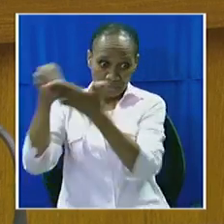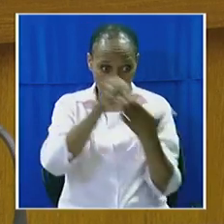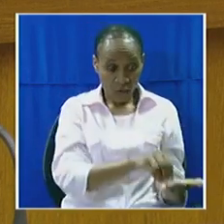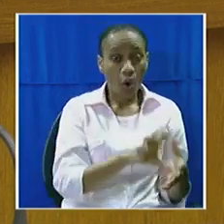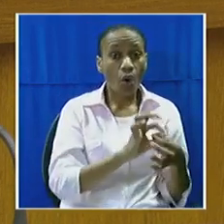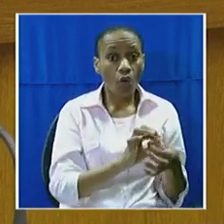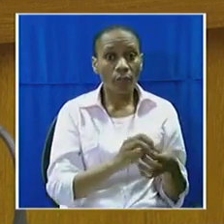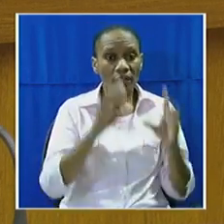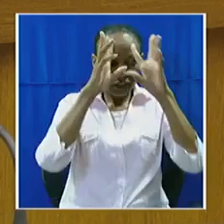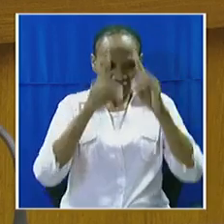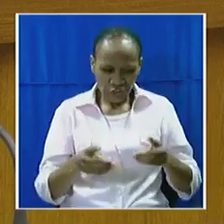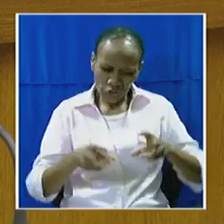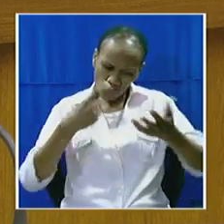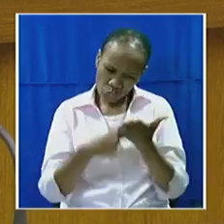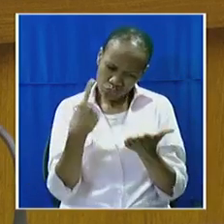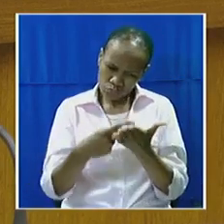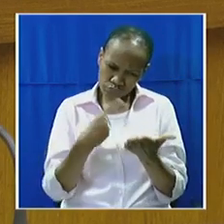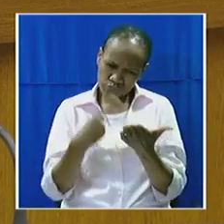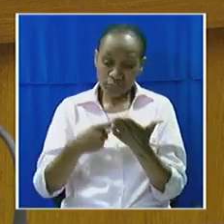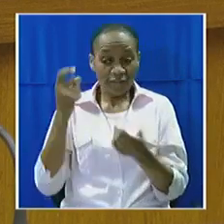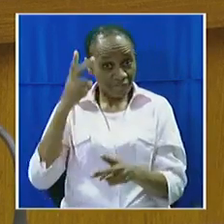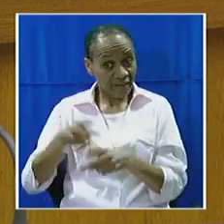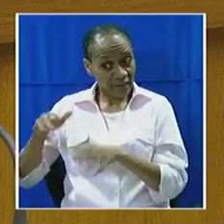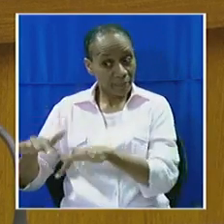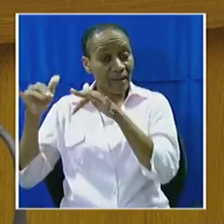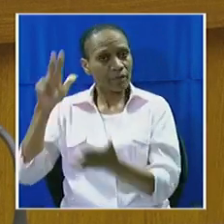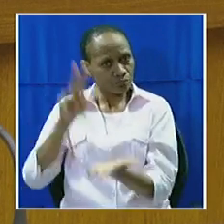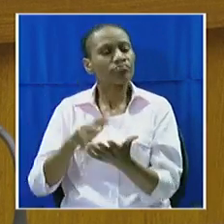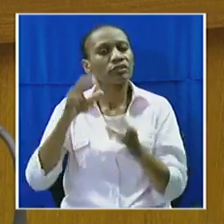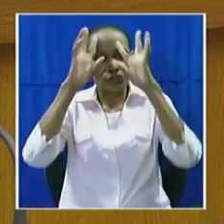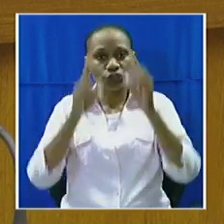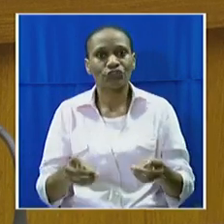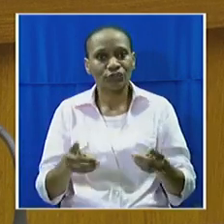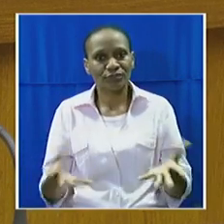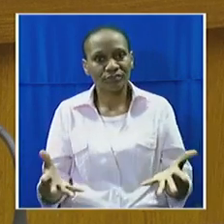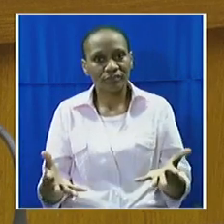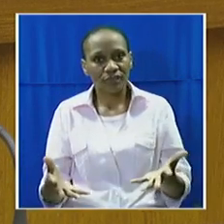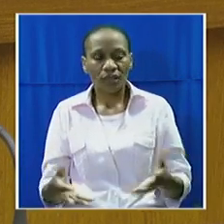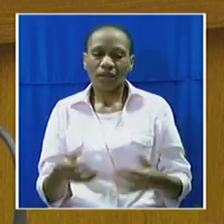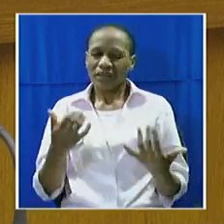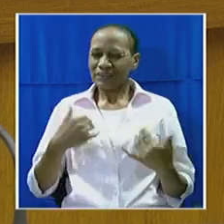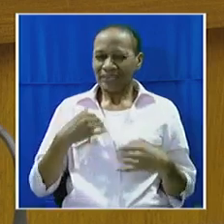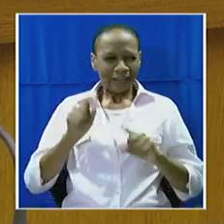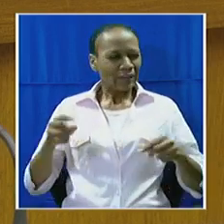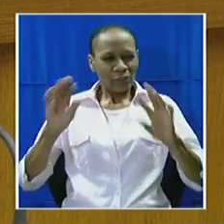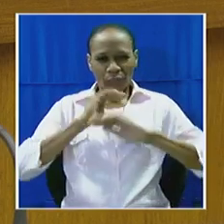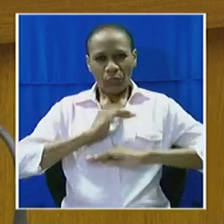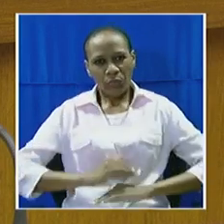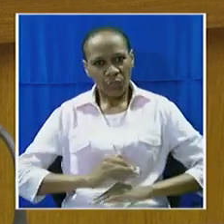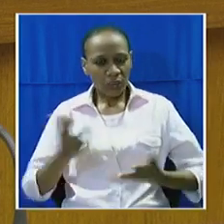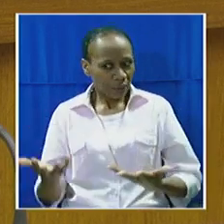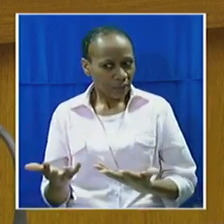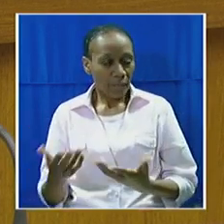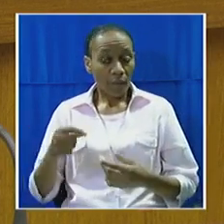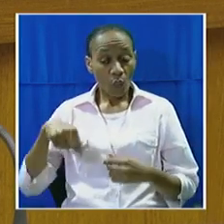tabled, is scrutinized, and adopted by Parliament. It does not bode down well for the function of this House, which